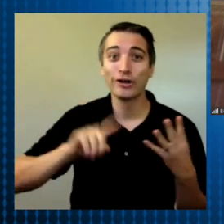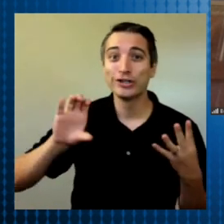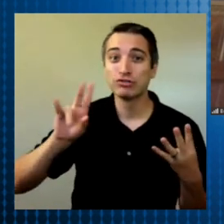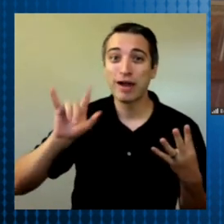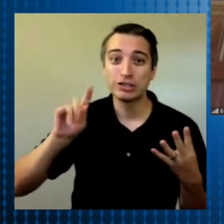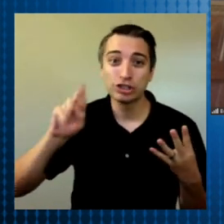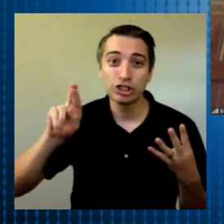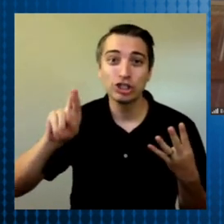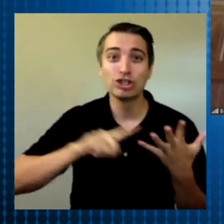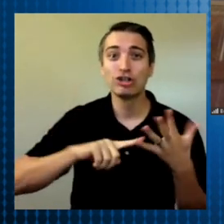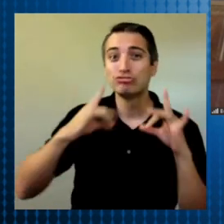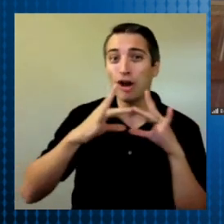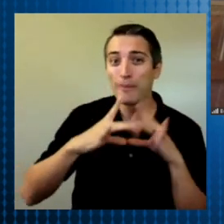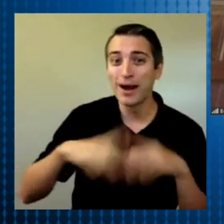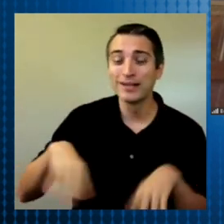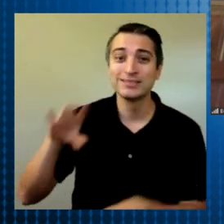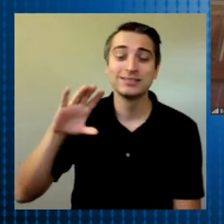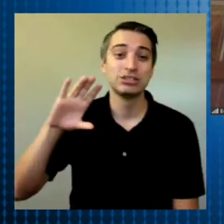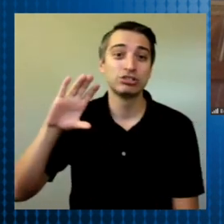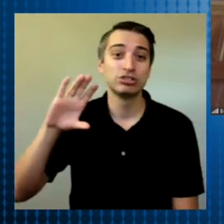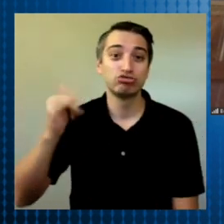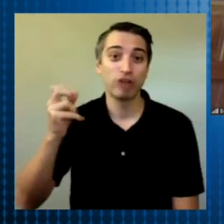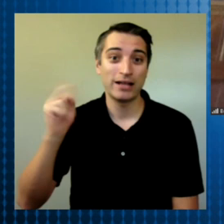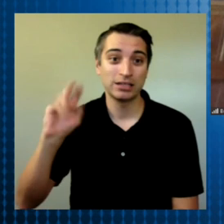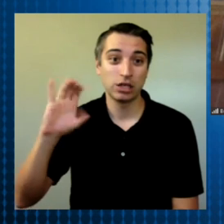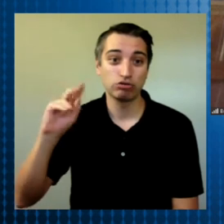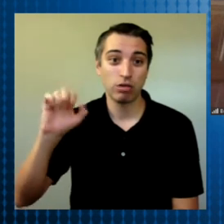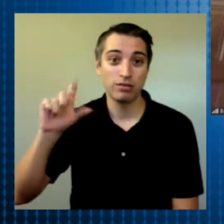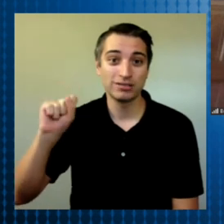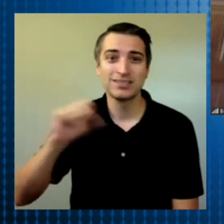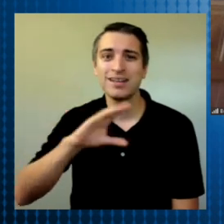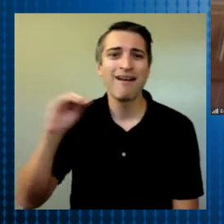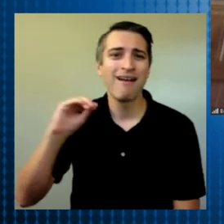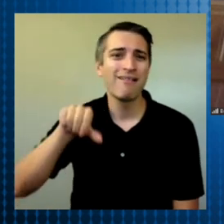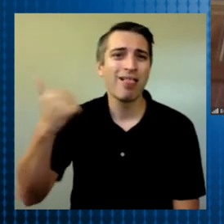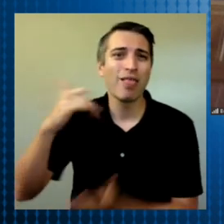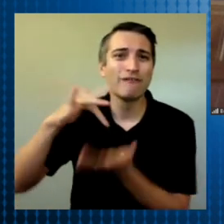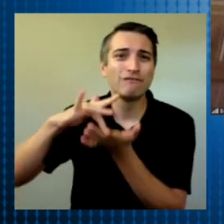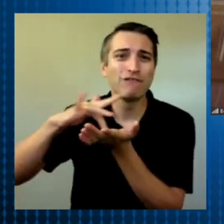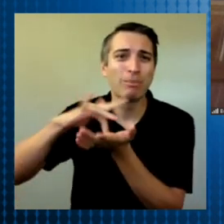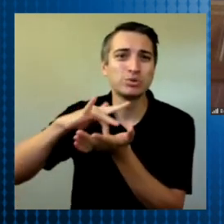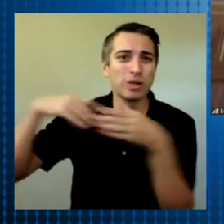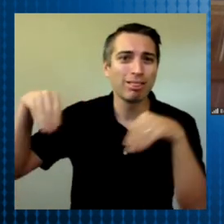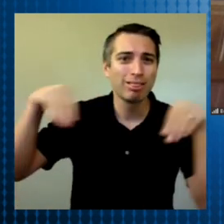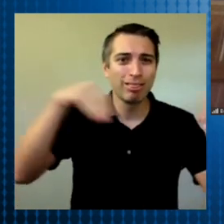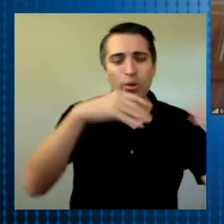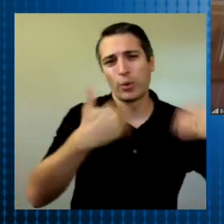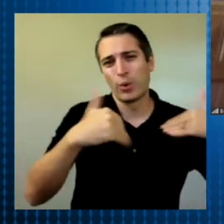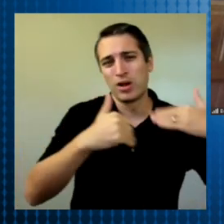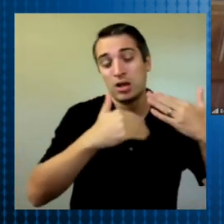Controls, Starbucks, Home Depot, and Merck Pharmaceutical. He has such a long resume